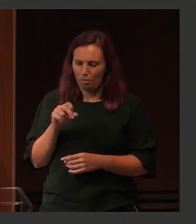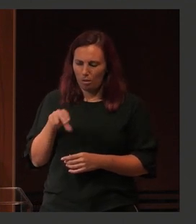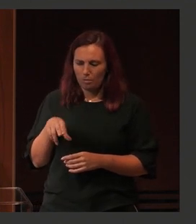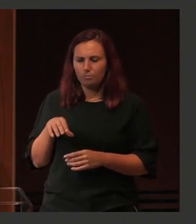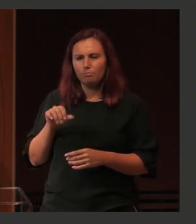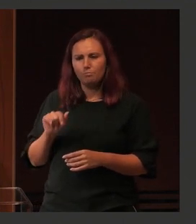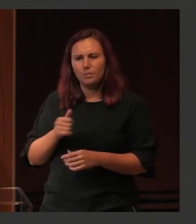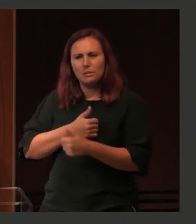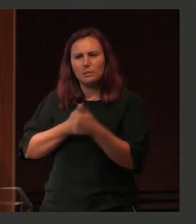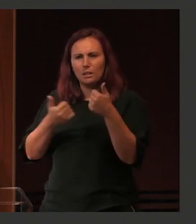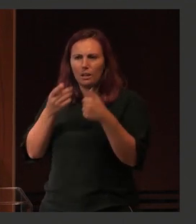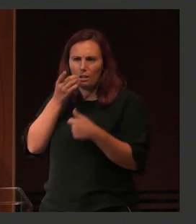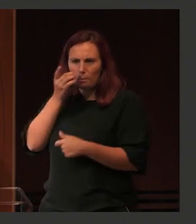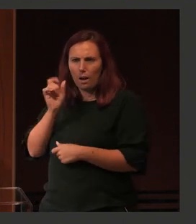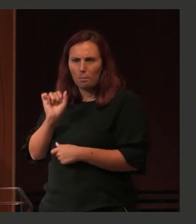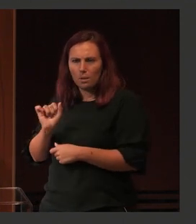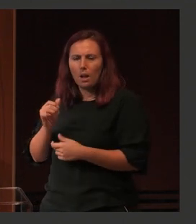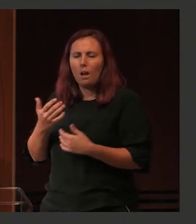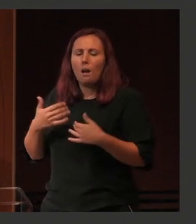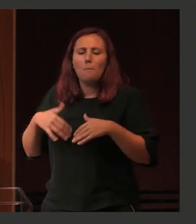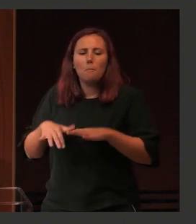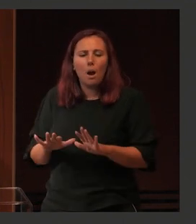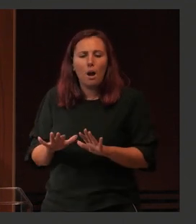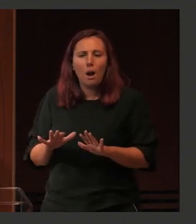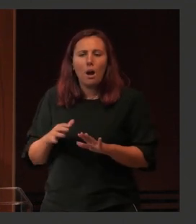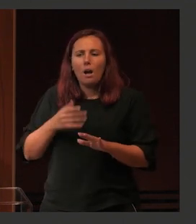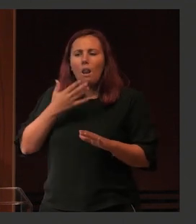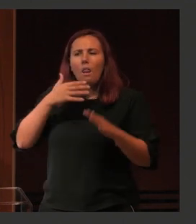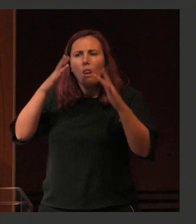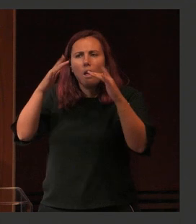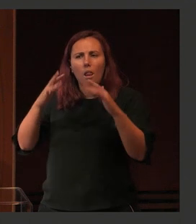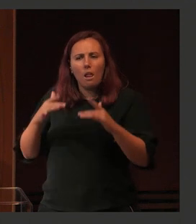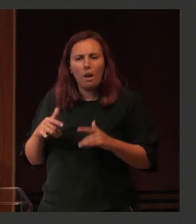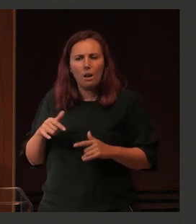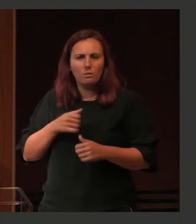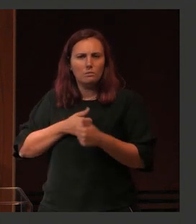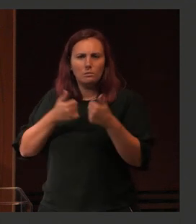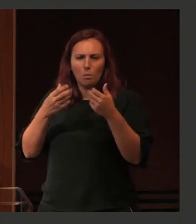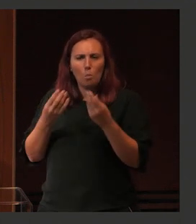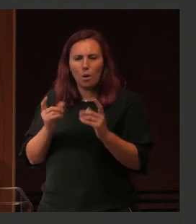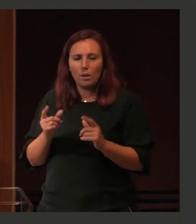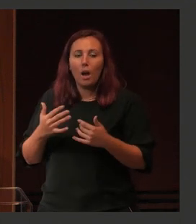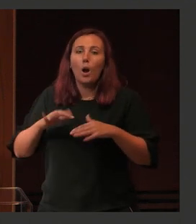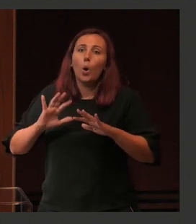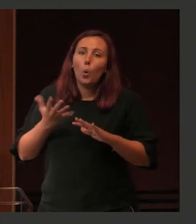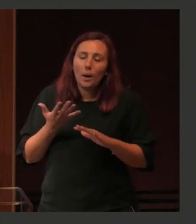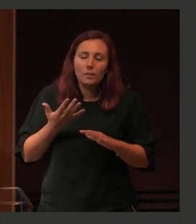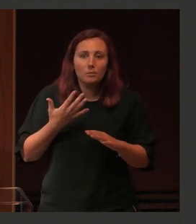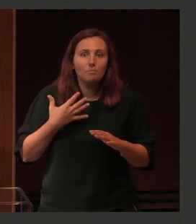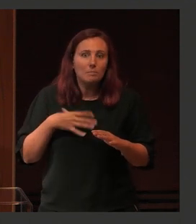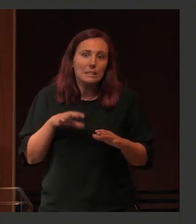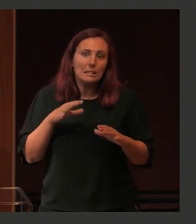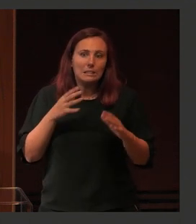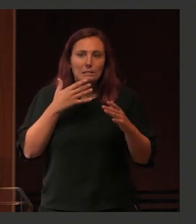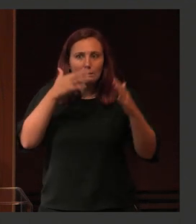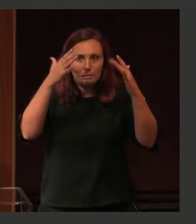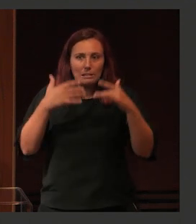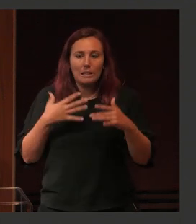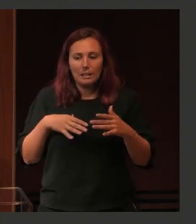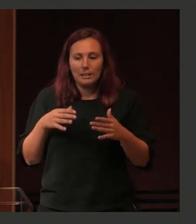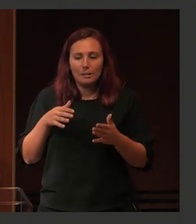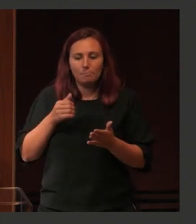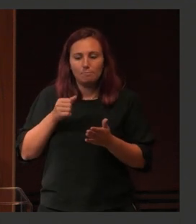it snowed, there were many people who wanted this one sledge which we had. So this is a different kind